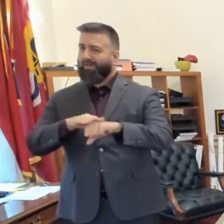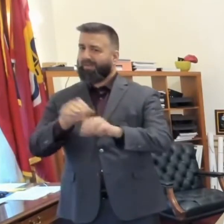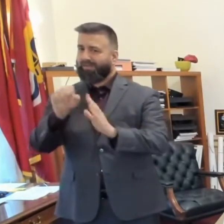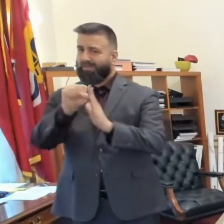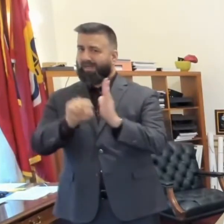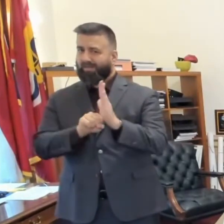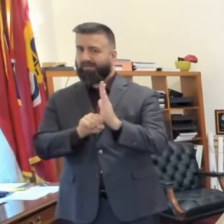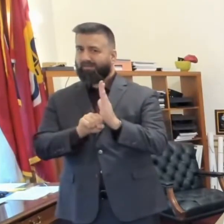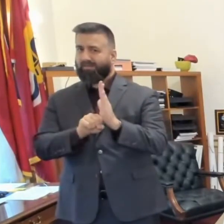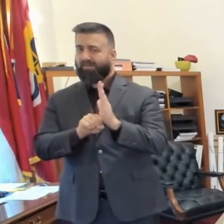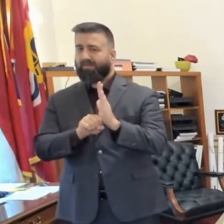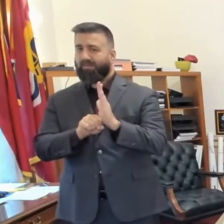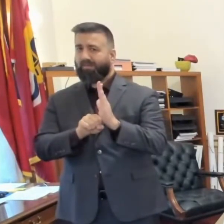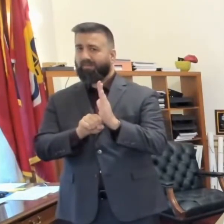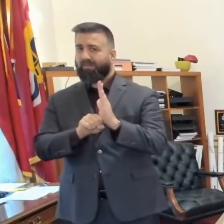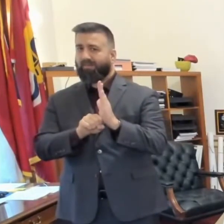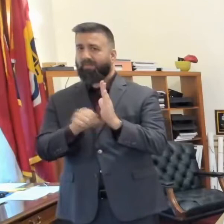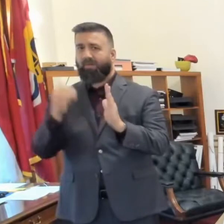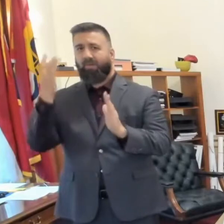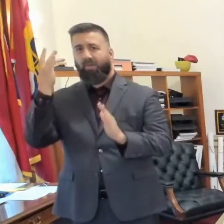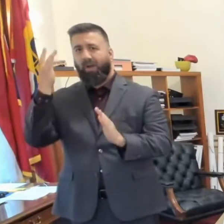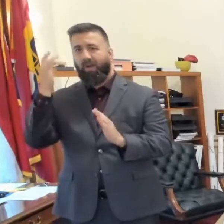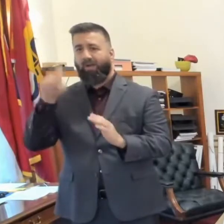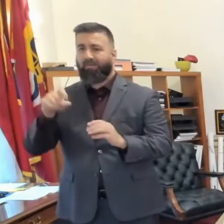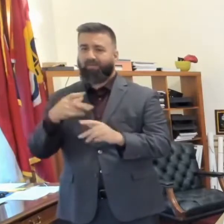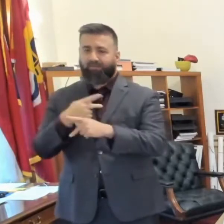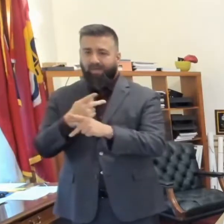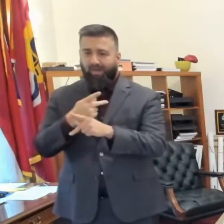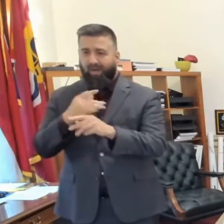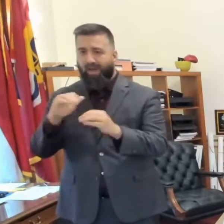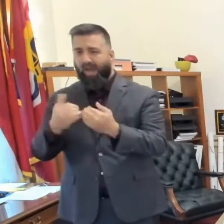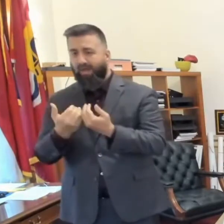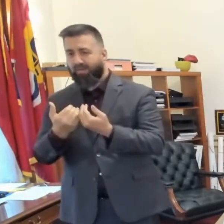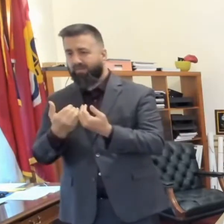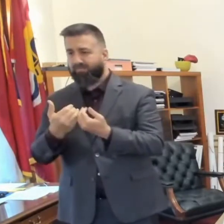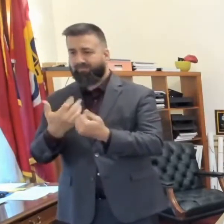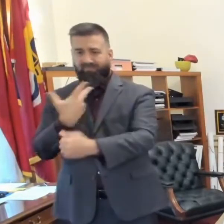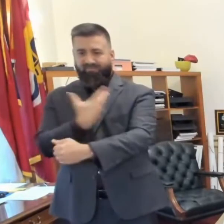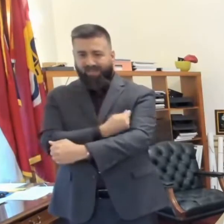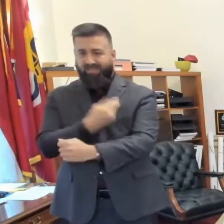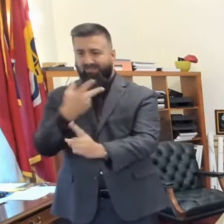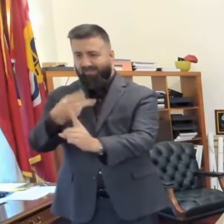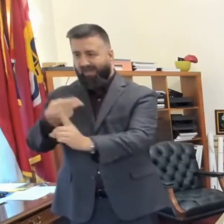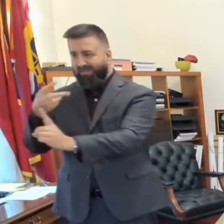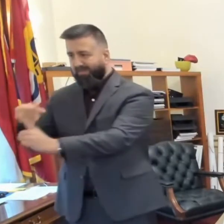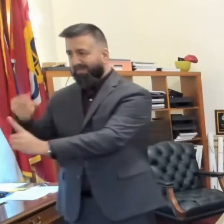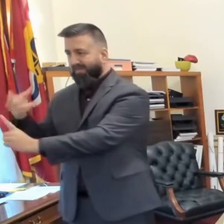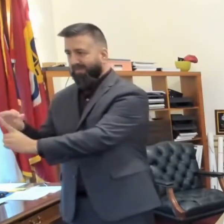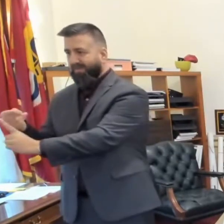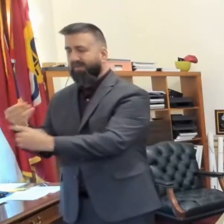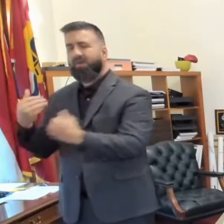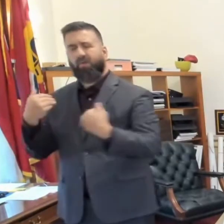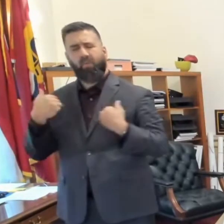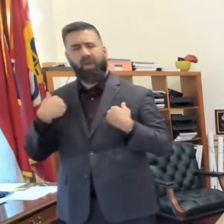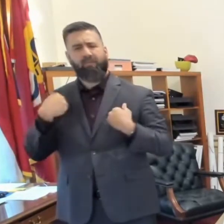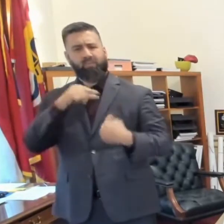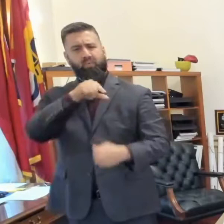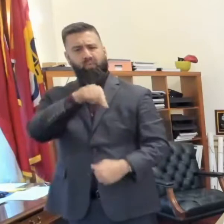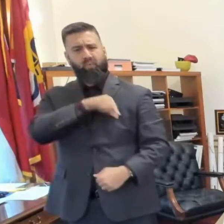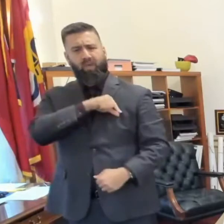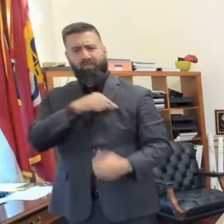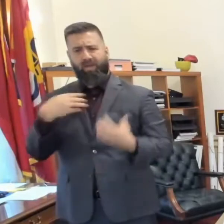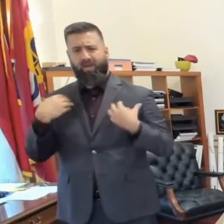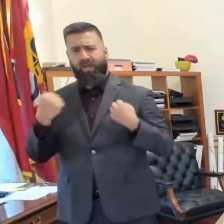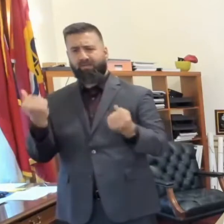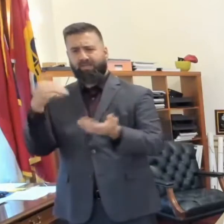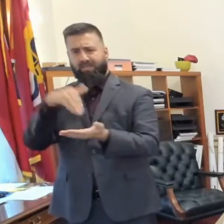because we will have to figure out how to get these vaccines administered. We have federally qualified health centers that are very